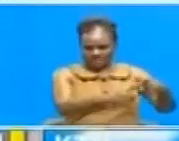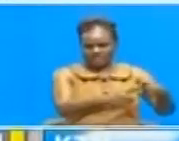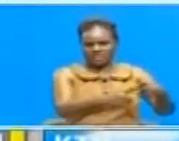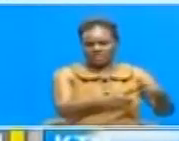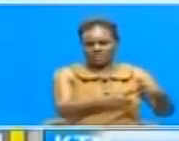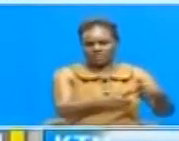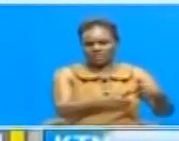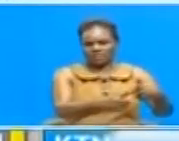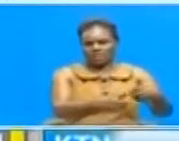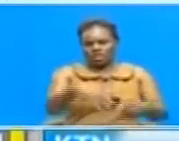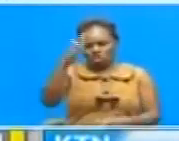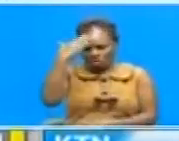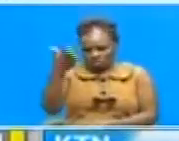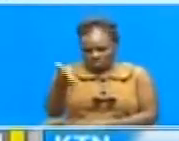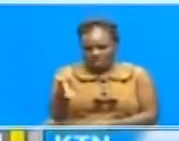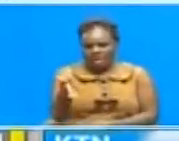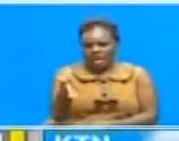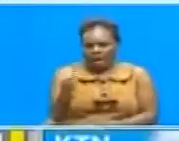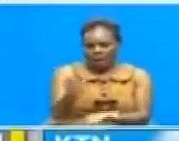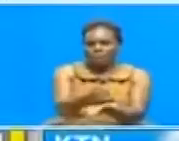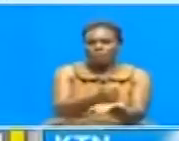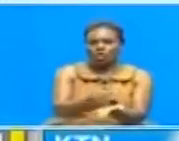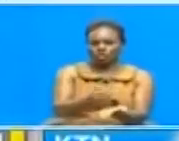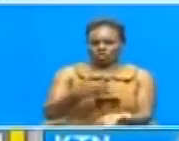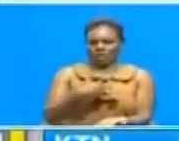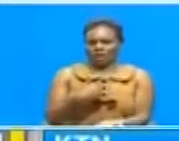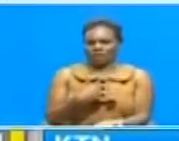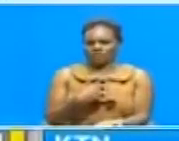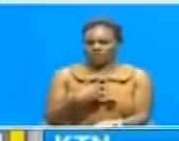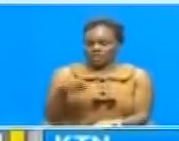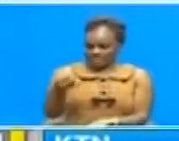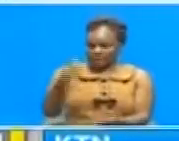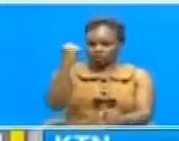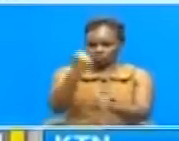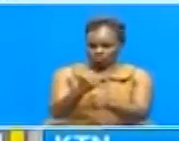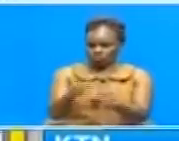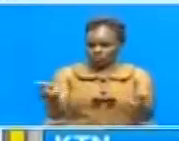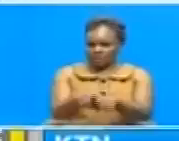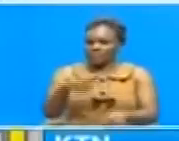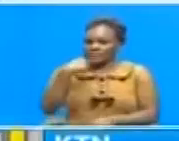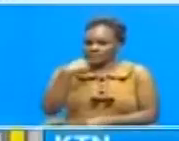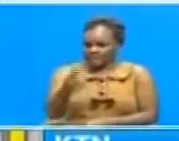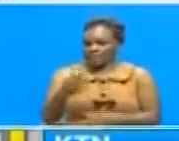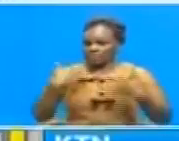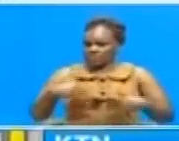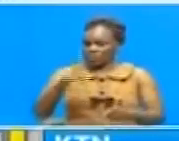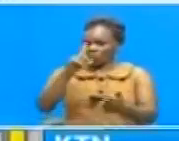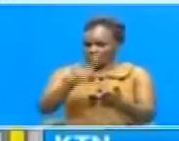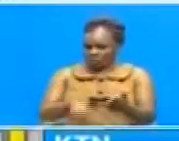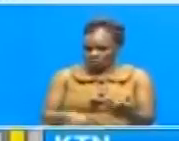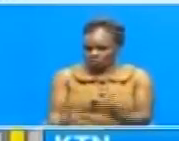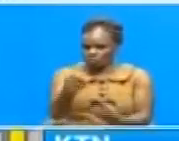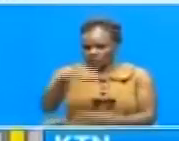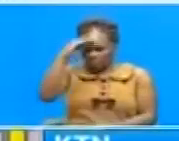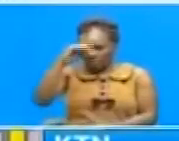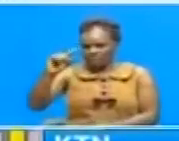wines and spirits that we know that are poisonous, and that is exactly what we did. What we need to tell the brewers is that